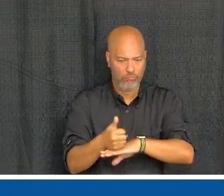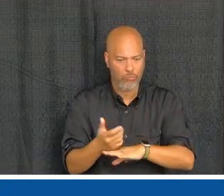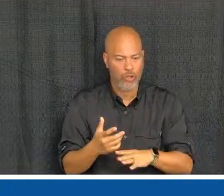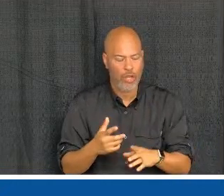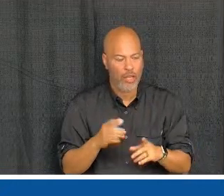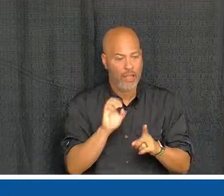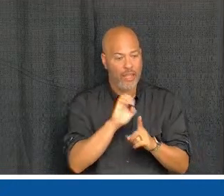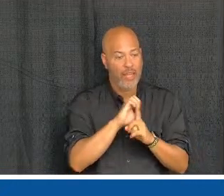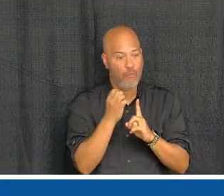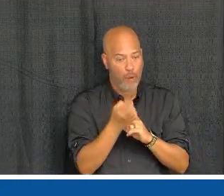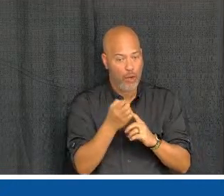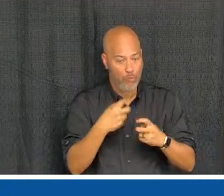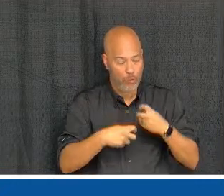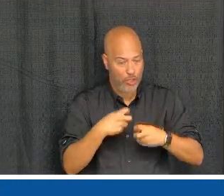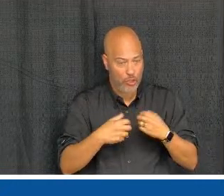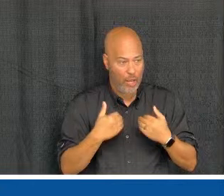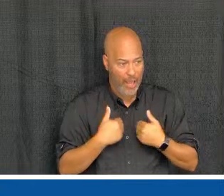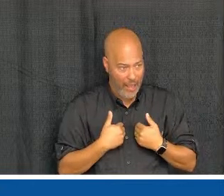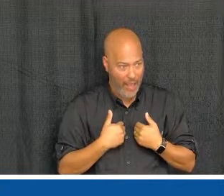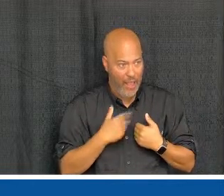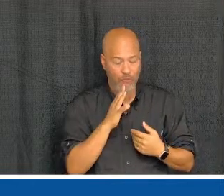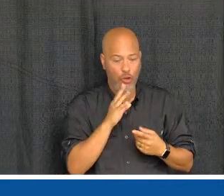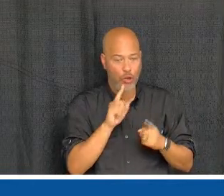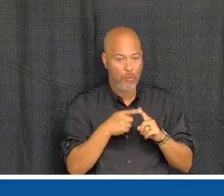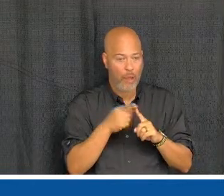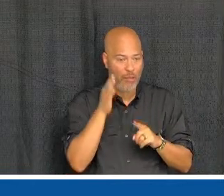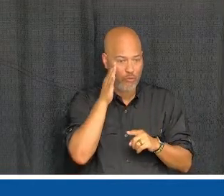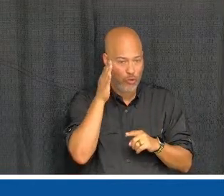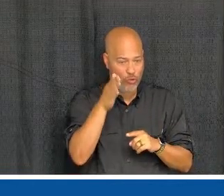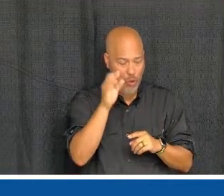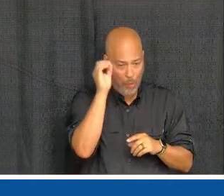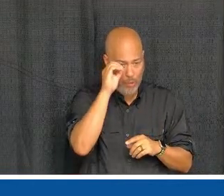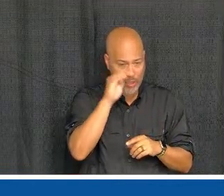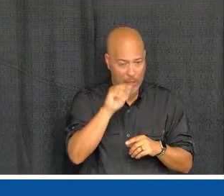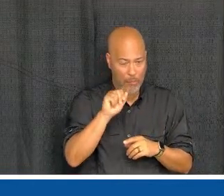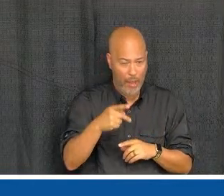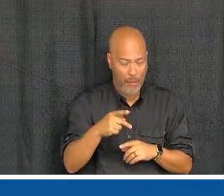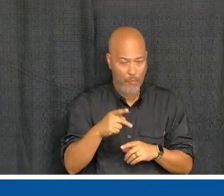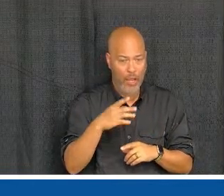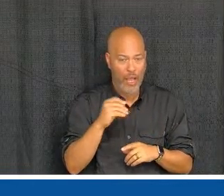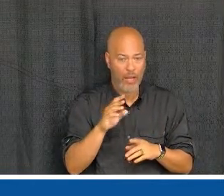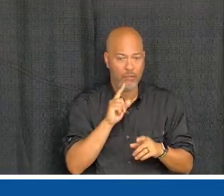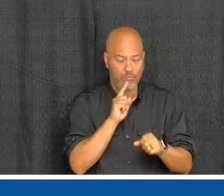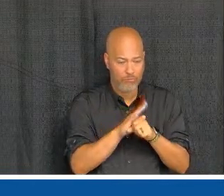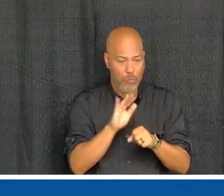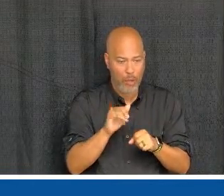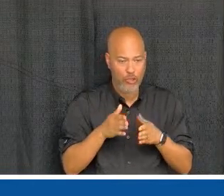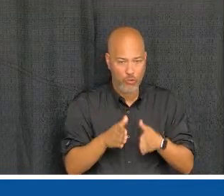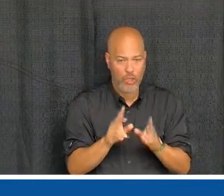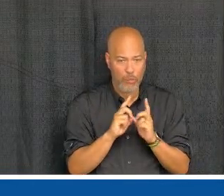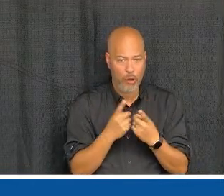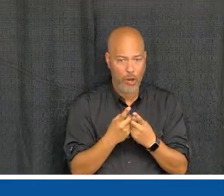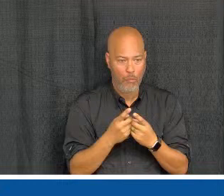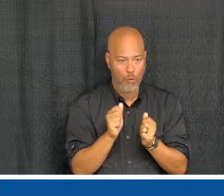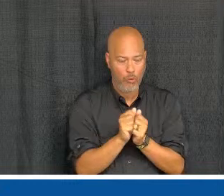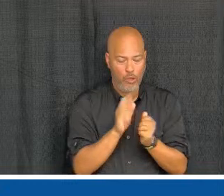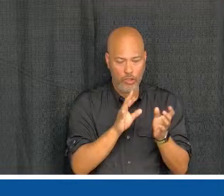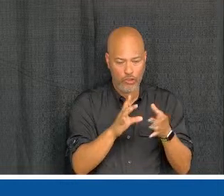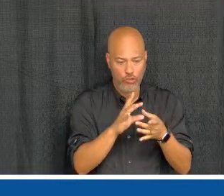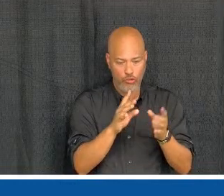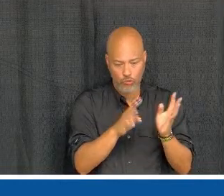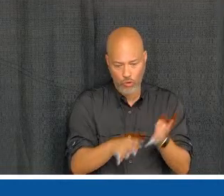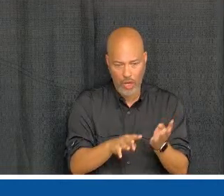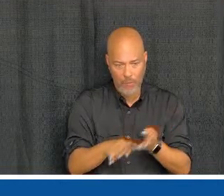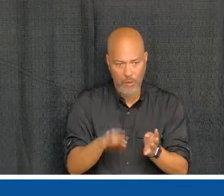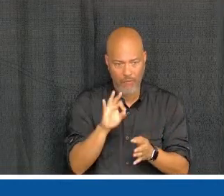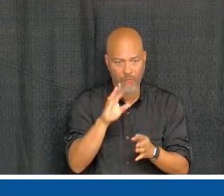constraints exist on this property as referenced by the future land use opinion map and confirmed by the street department in the drainage comments that FEMA